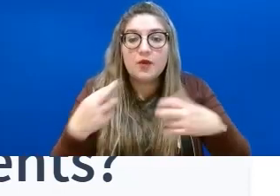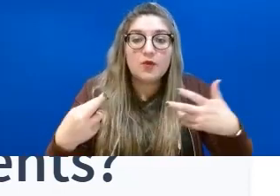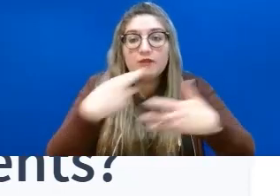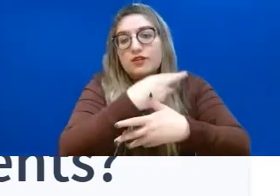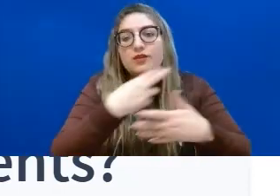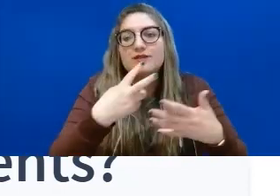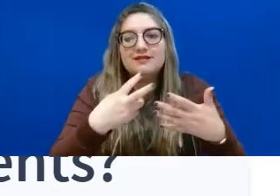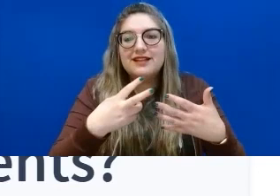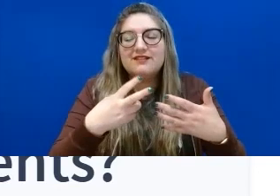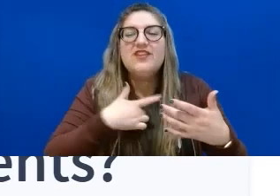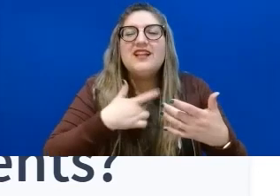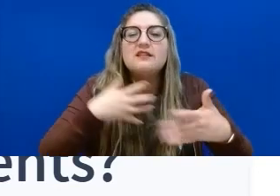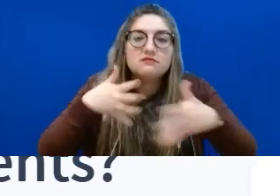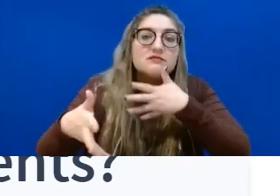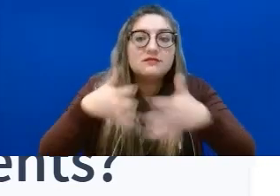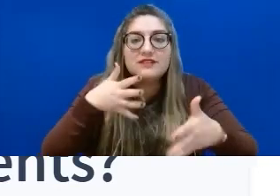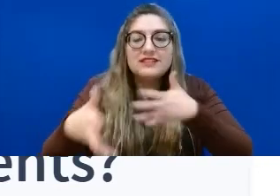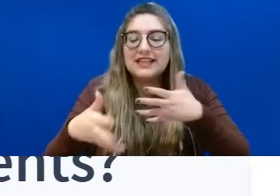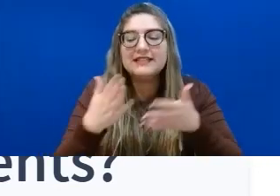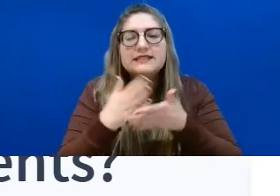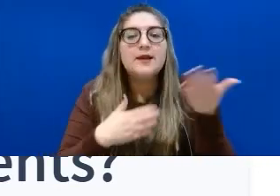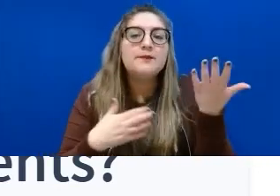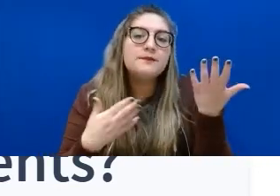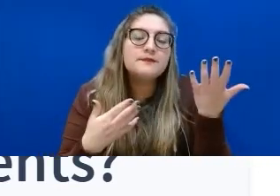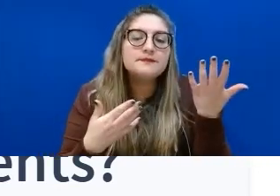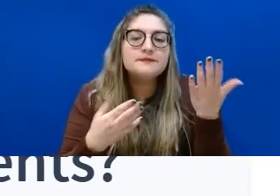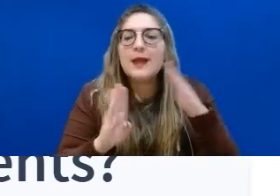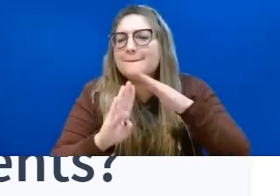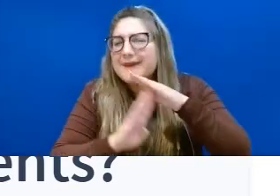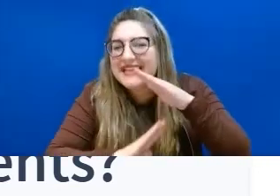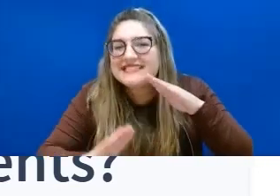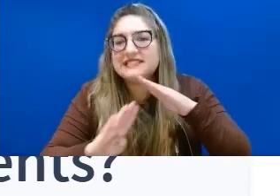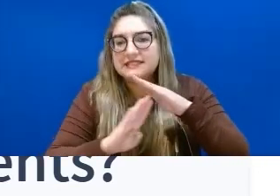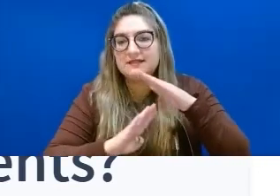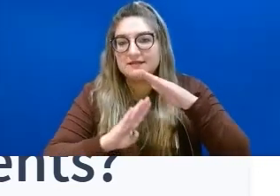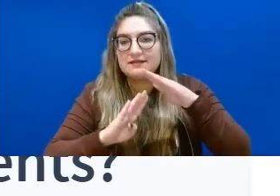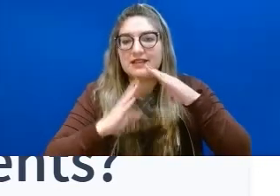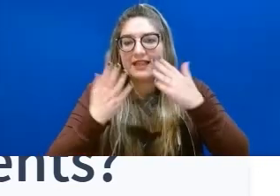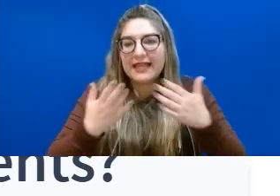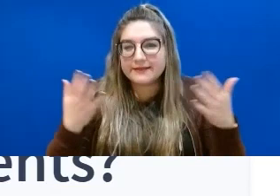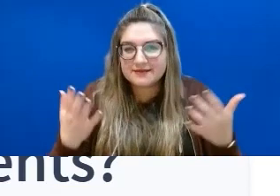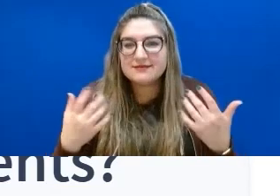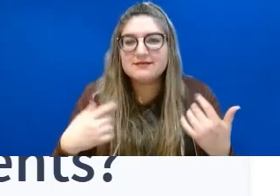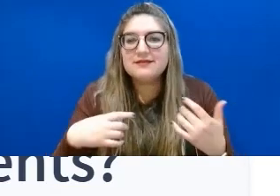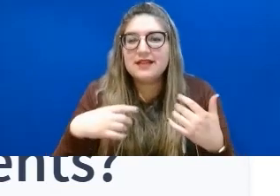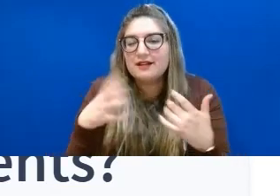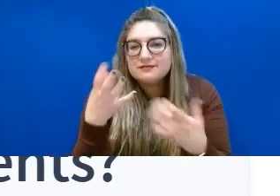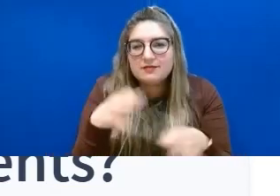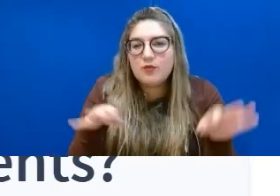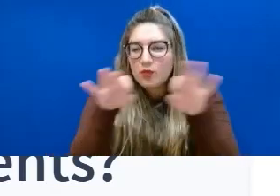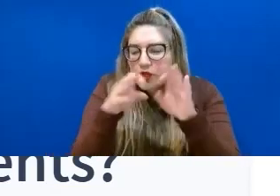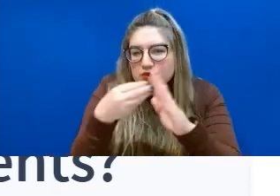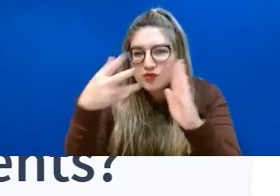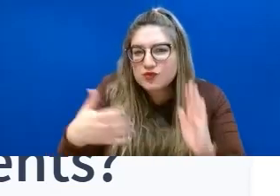call it simple. I don't want to use that word simple, just very basic things that are important for students to